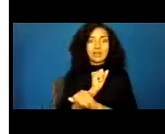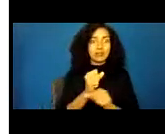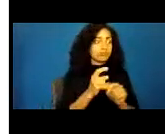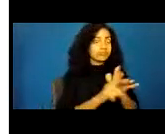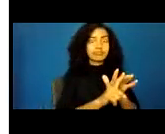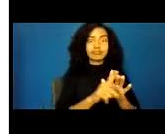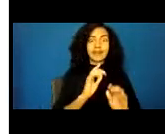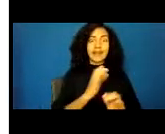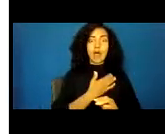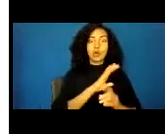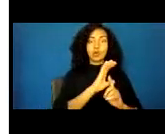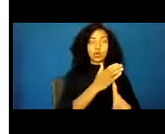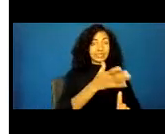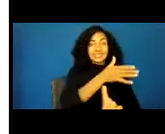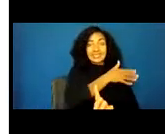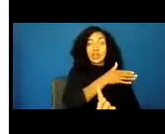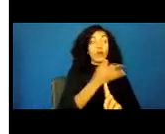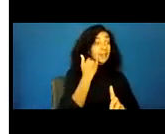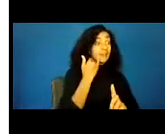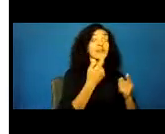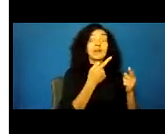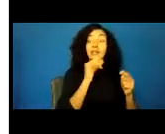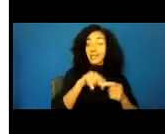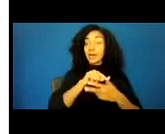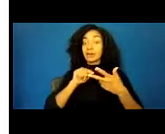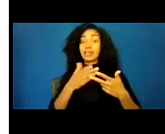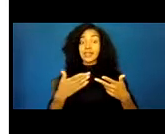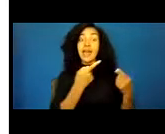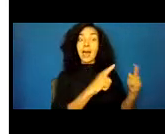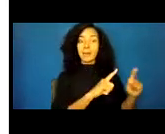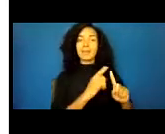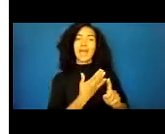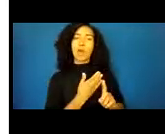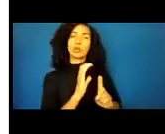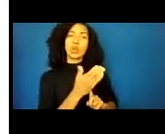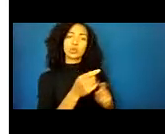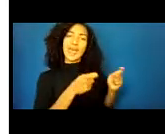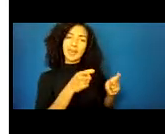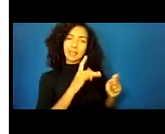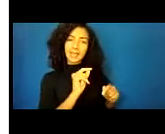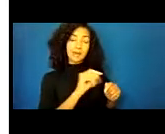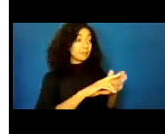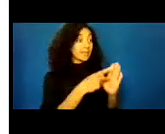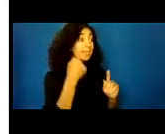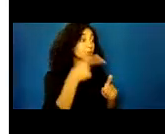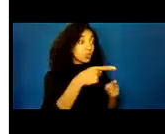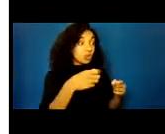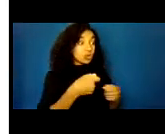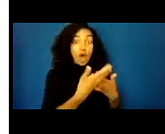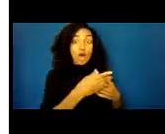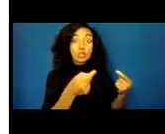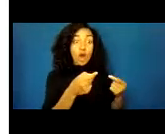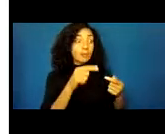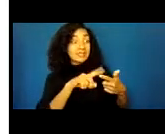because people were banished or removed from communities, and you couldn't exist without your community in our harsh